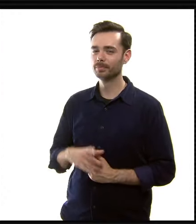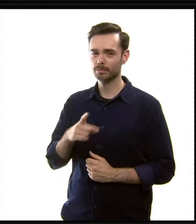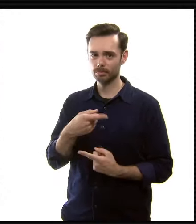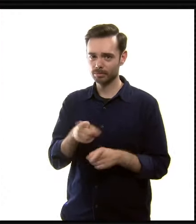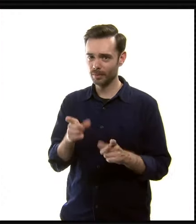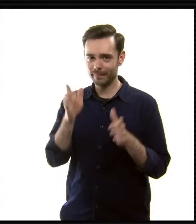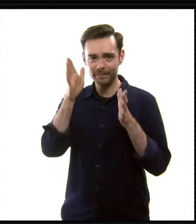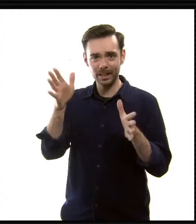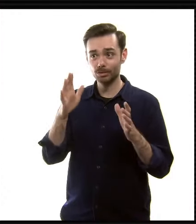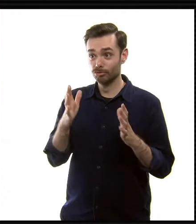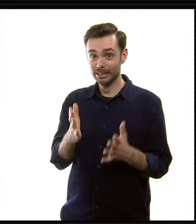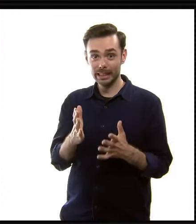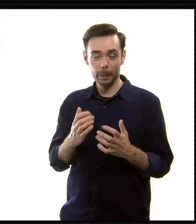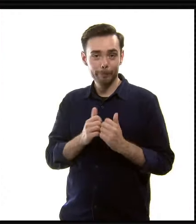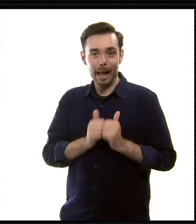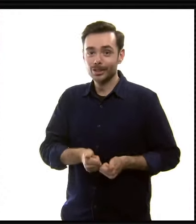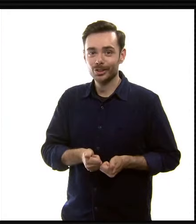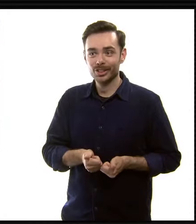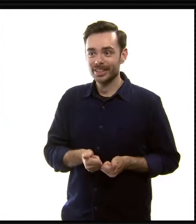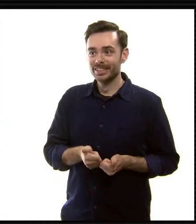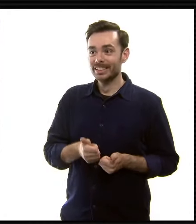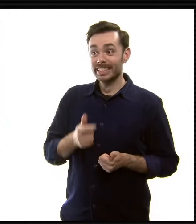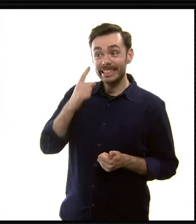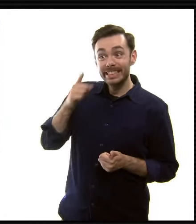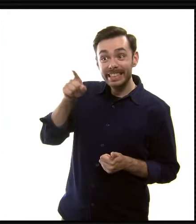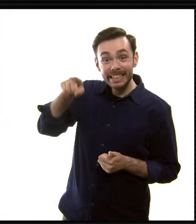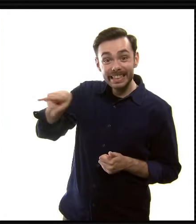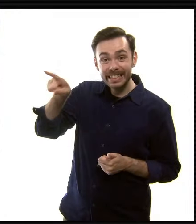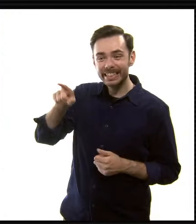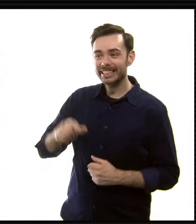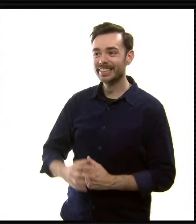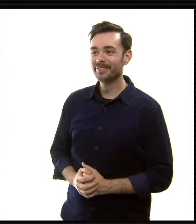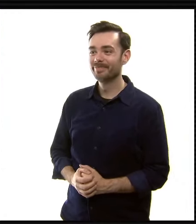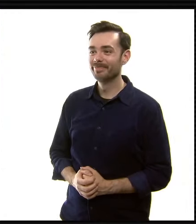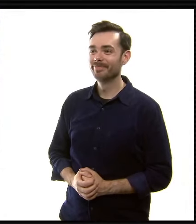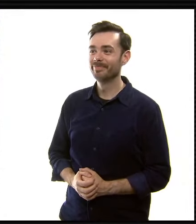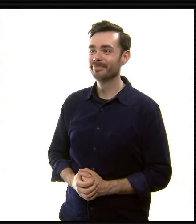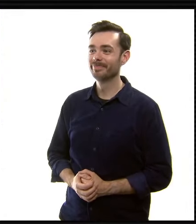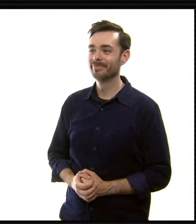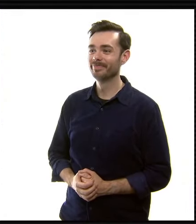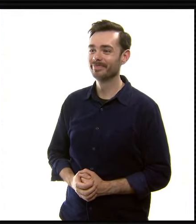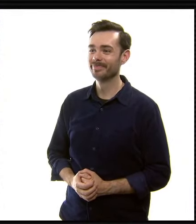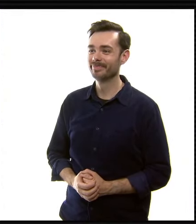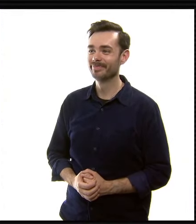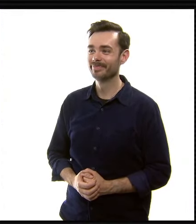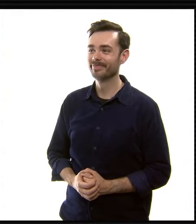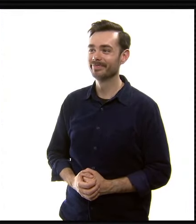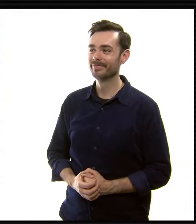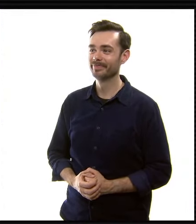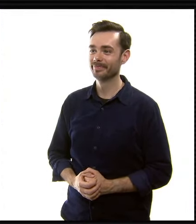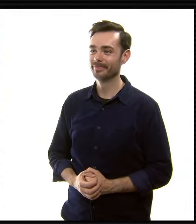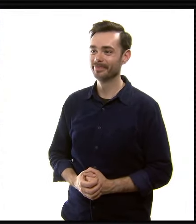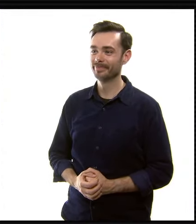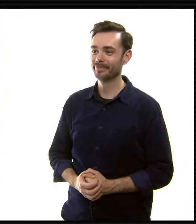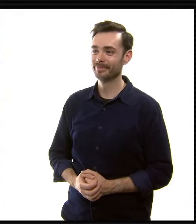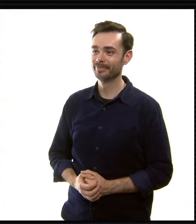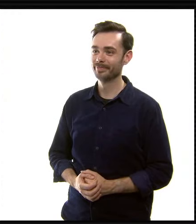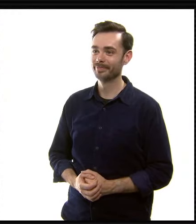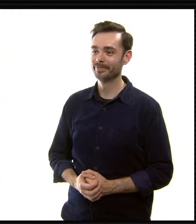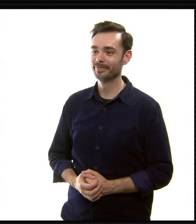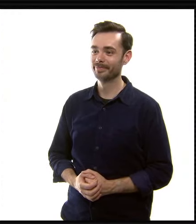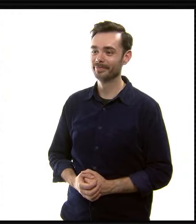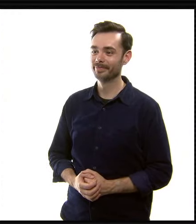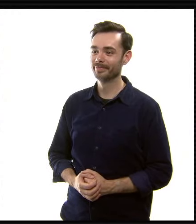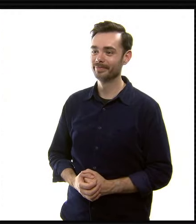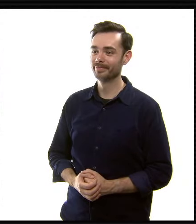now, right? There they are right there. Look at that. I think some more as well. Who sent their pictures in? There's some more. There they